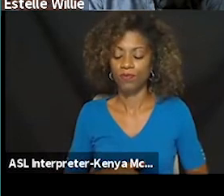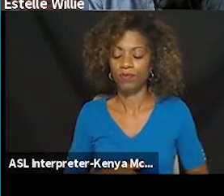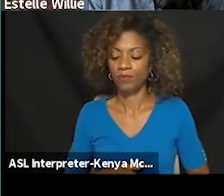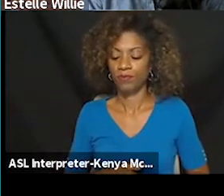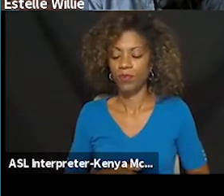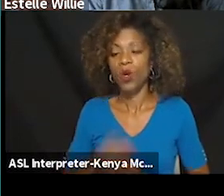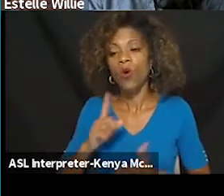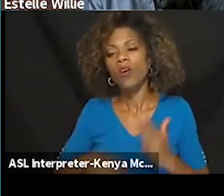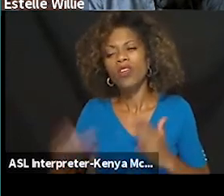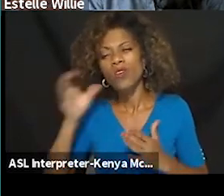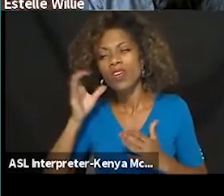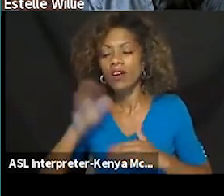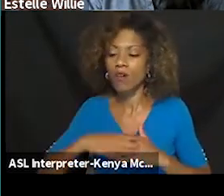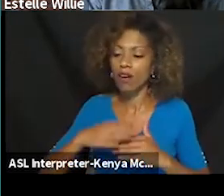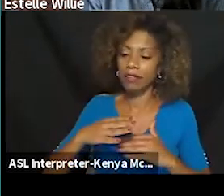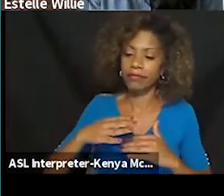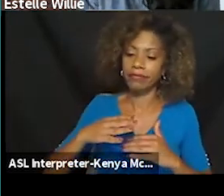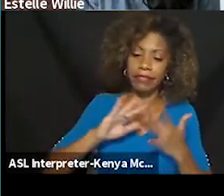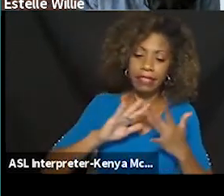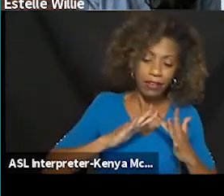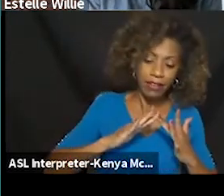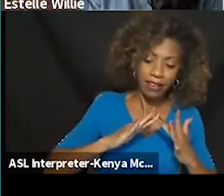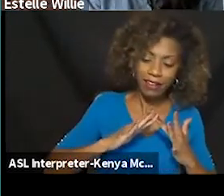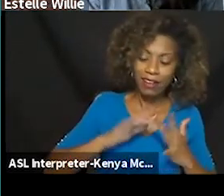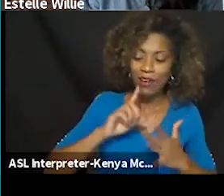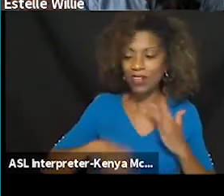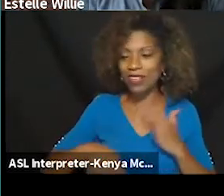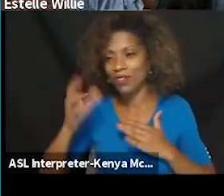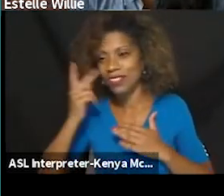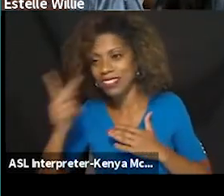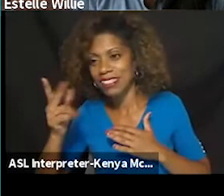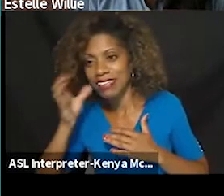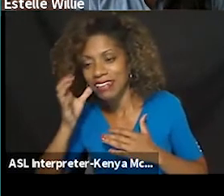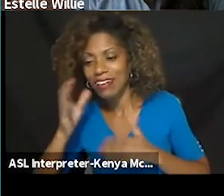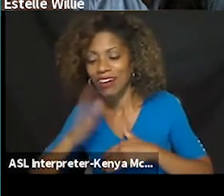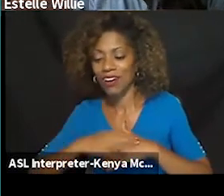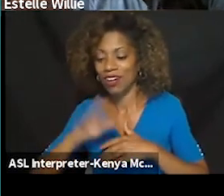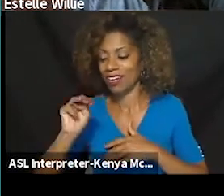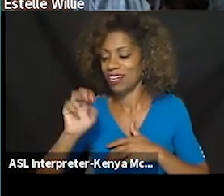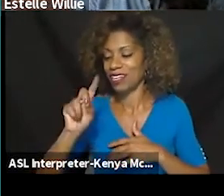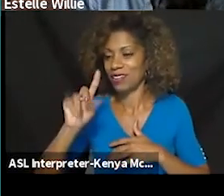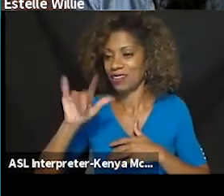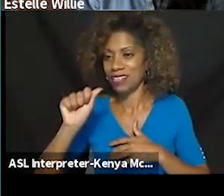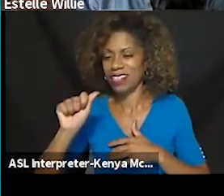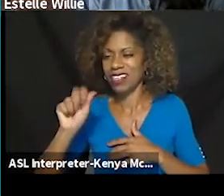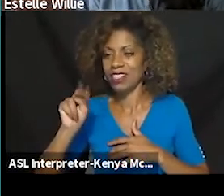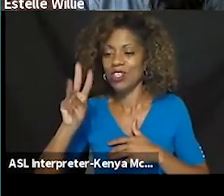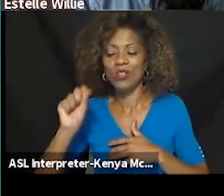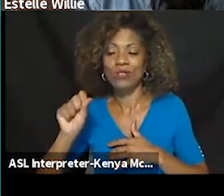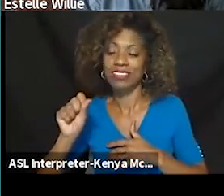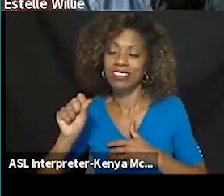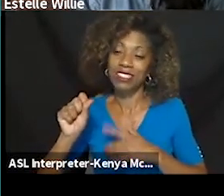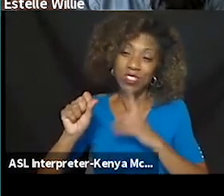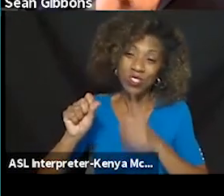media might not actually be reality. So it's just something to think about and